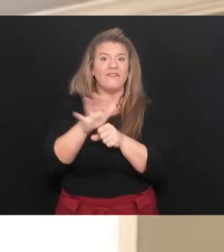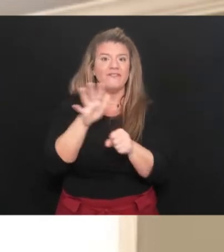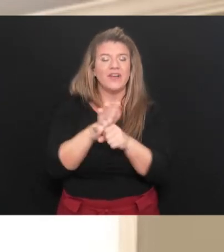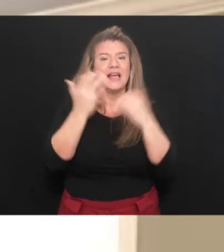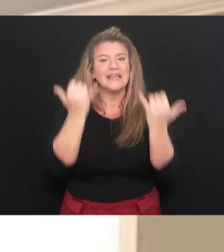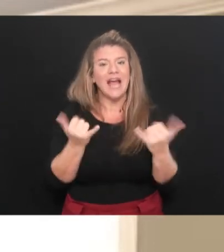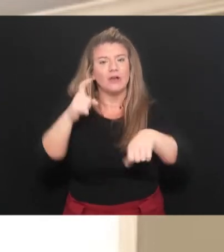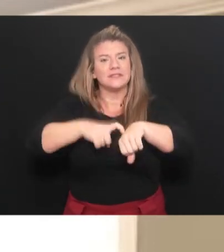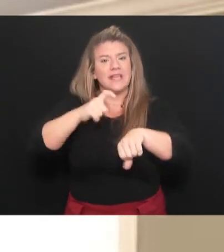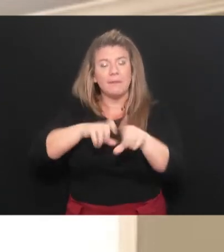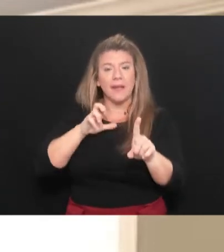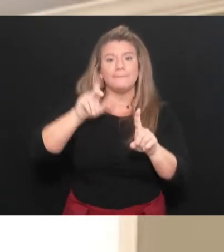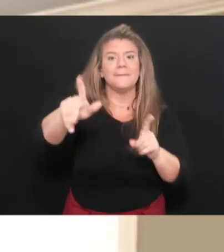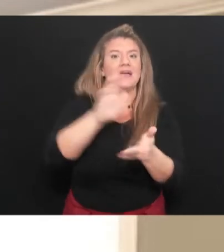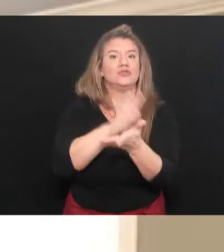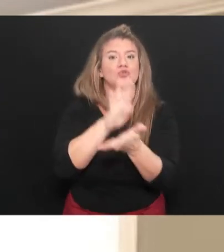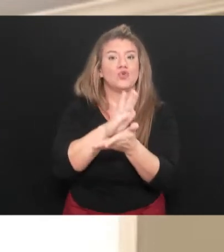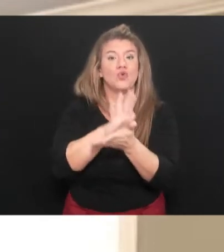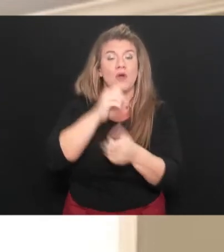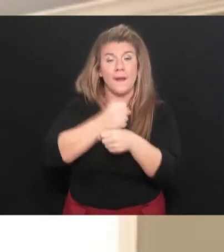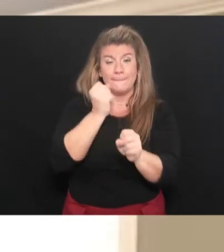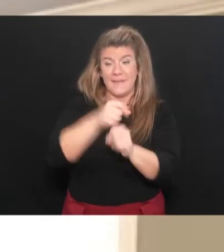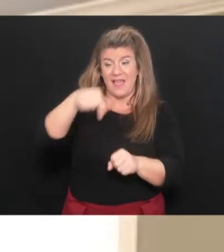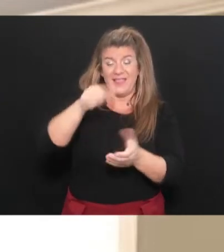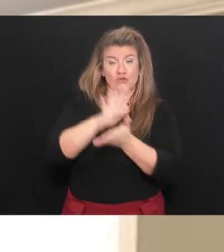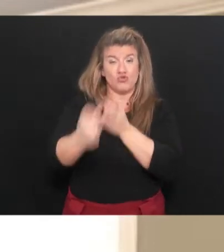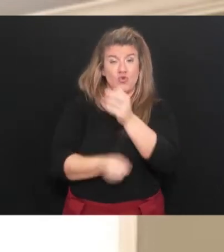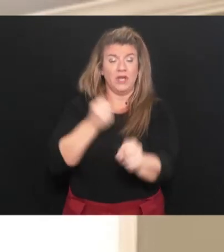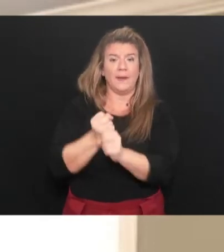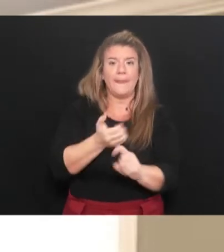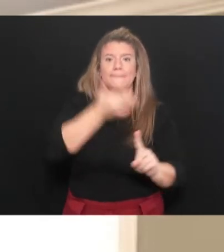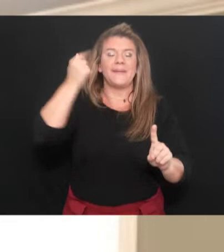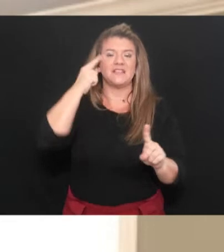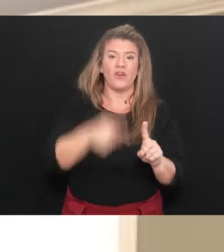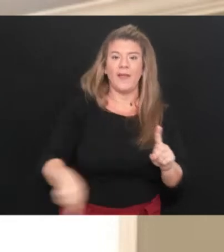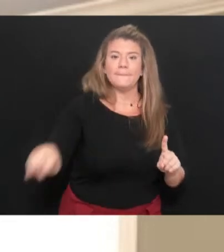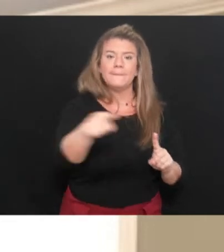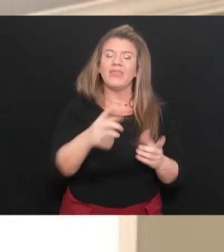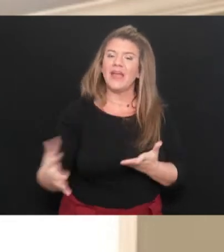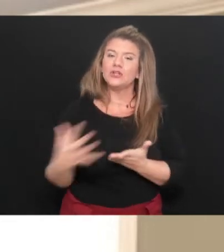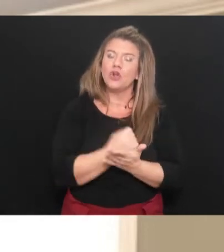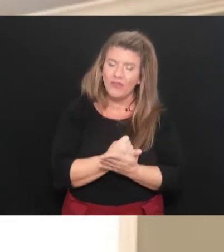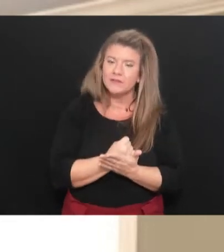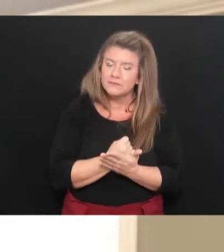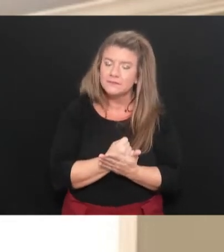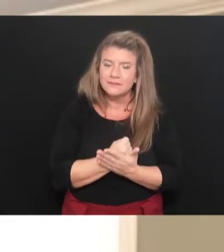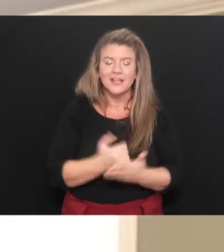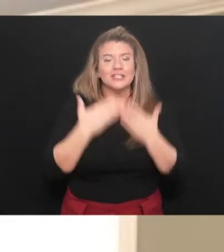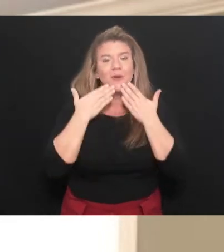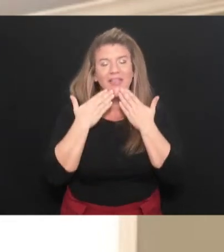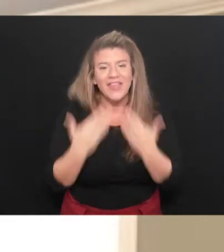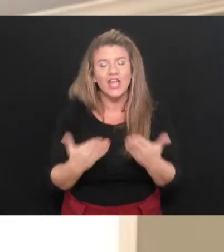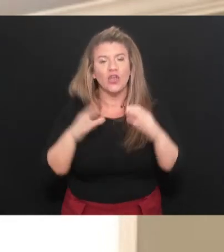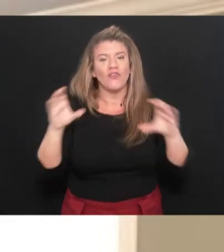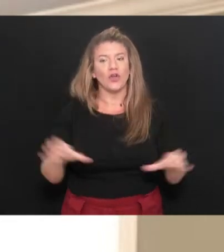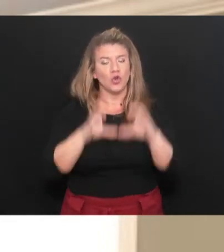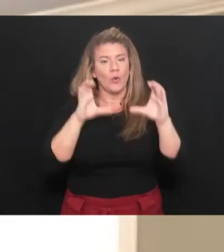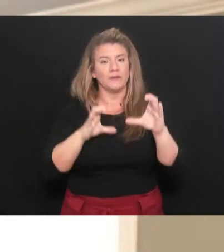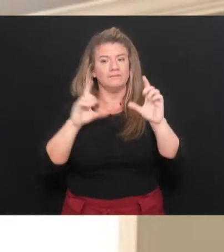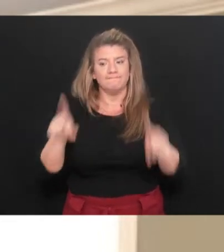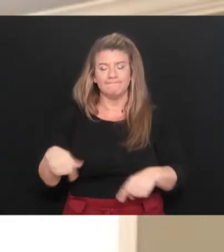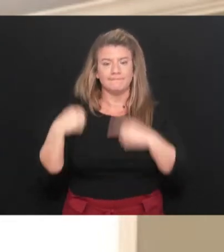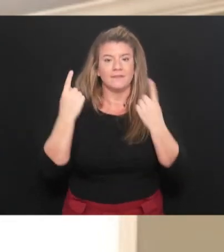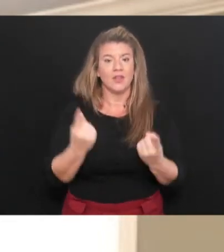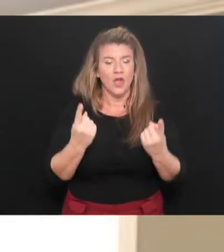into school and let's make the school year the best school year for them. They deserve it. So I thank you for doing what you're doing to make it